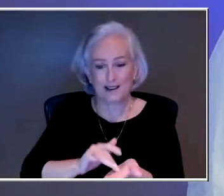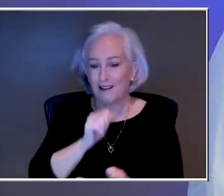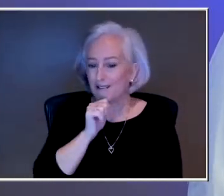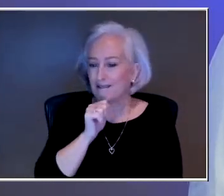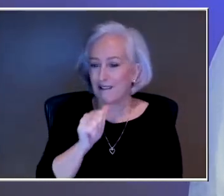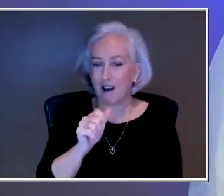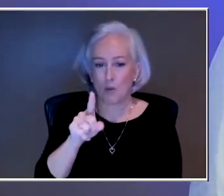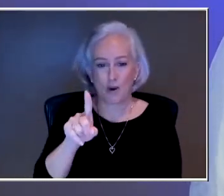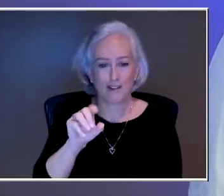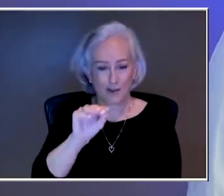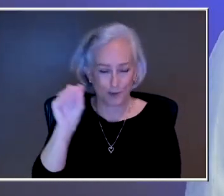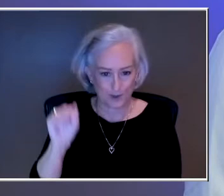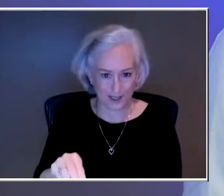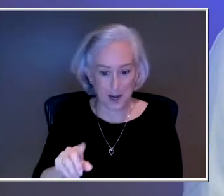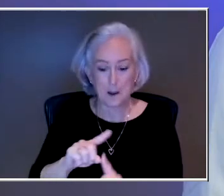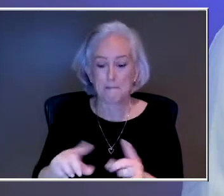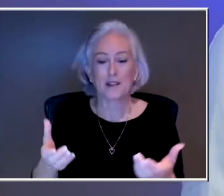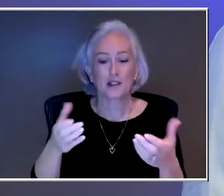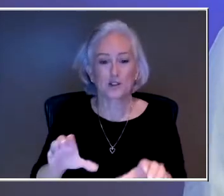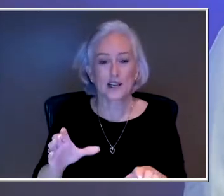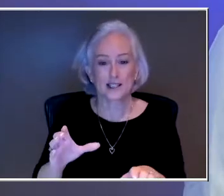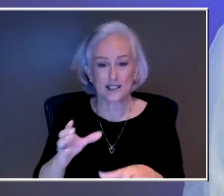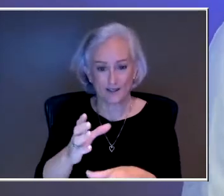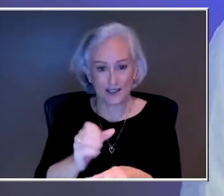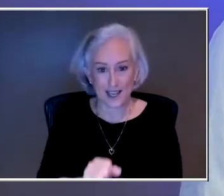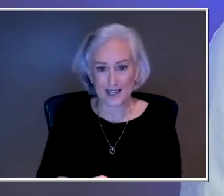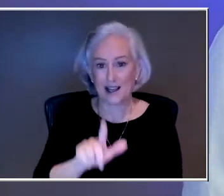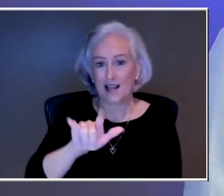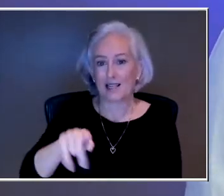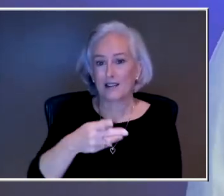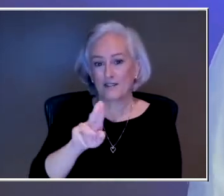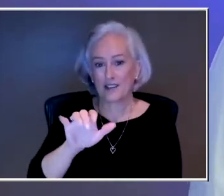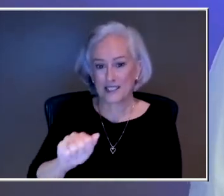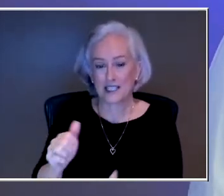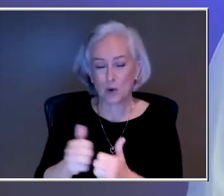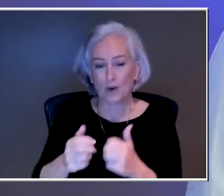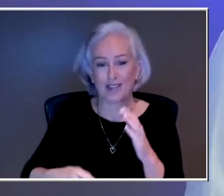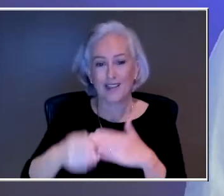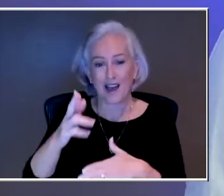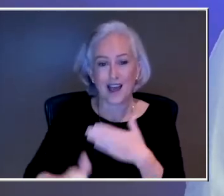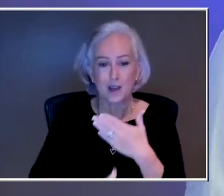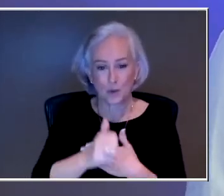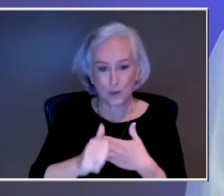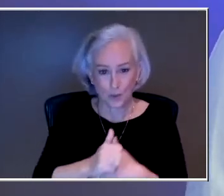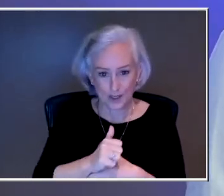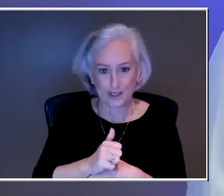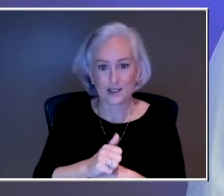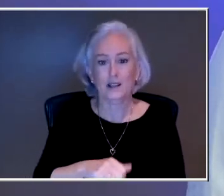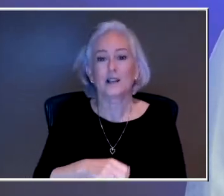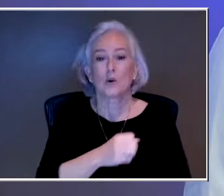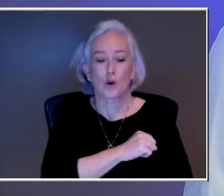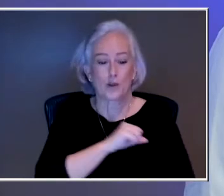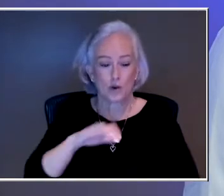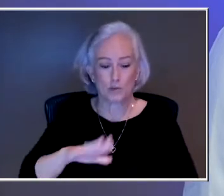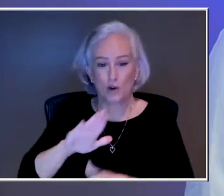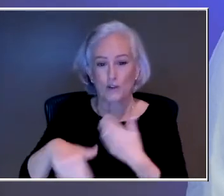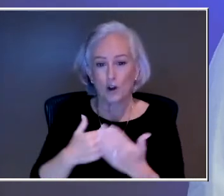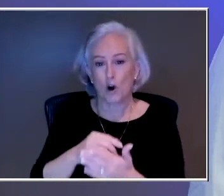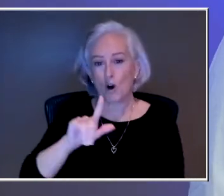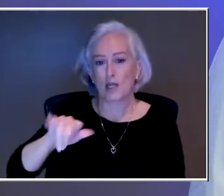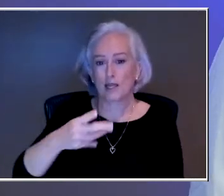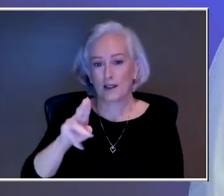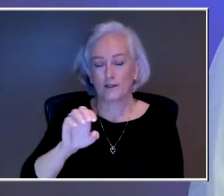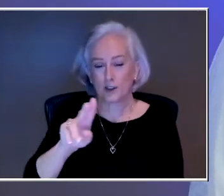you know, the chances of developing lymphedema, especially with people that are high risk, so an axillary lymph node dissection or removal of all of the lymph nodes,